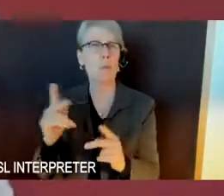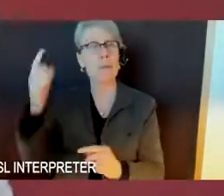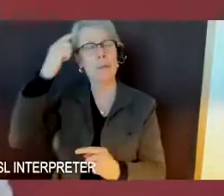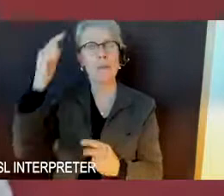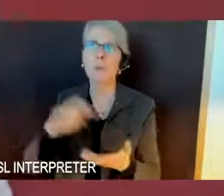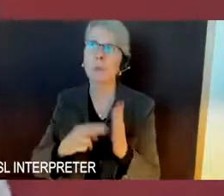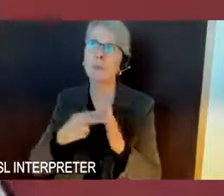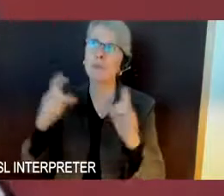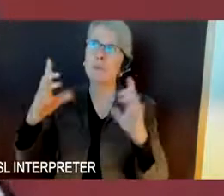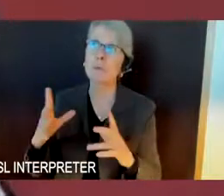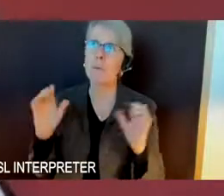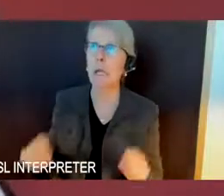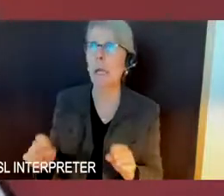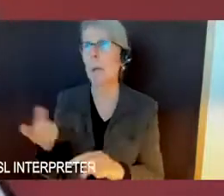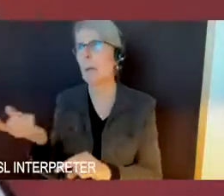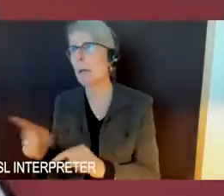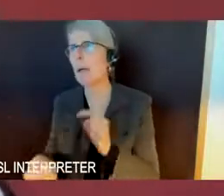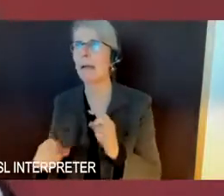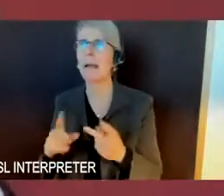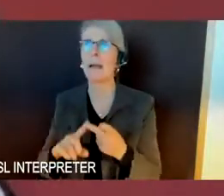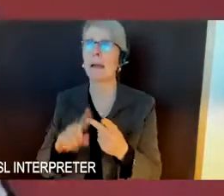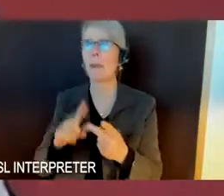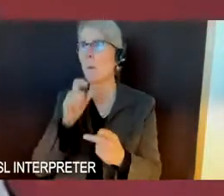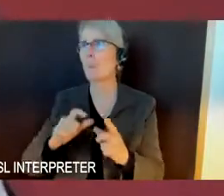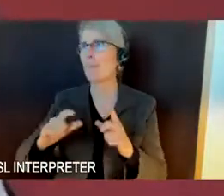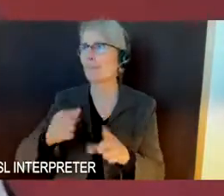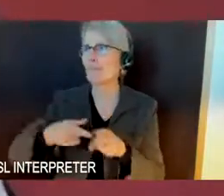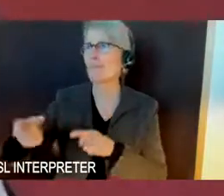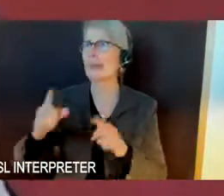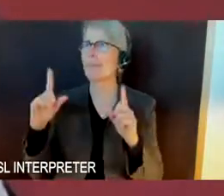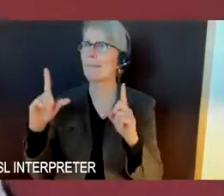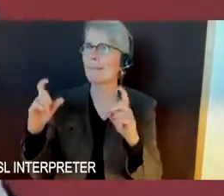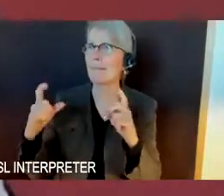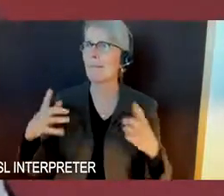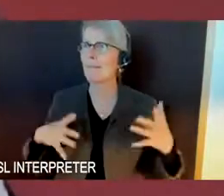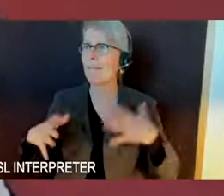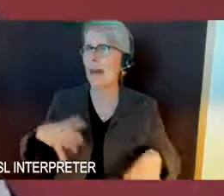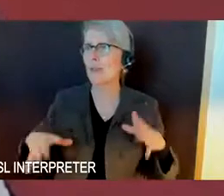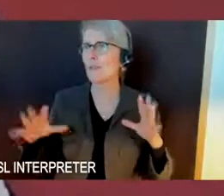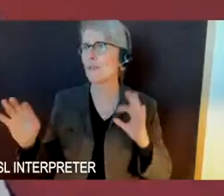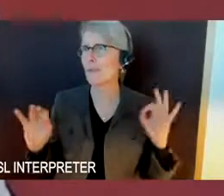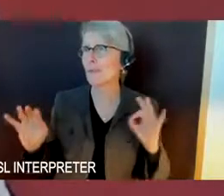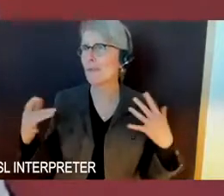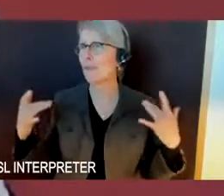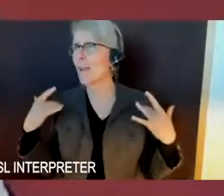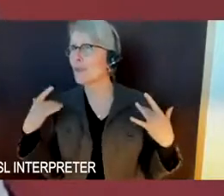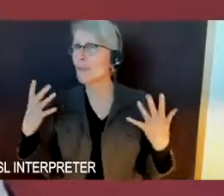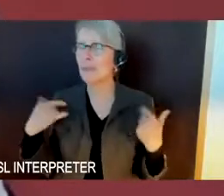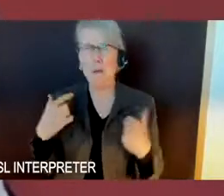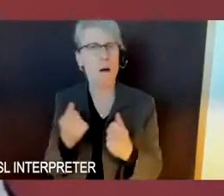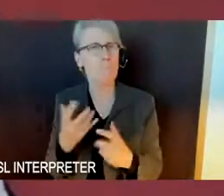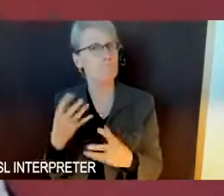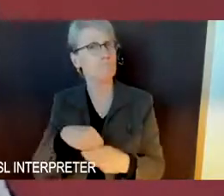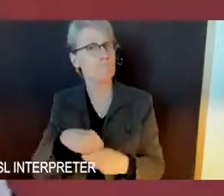people's assumptions about what it means to be a photographer, what kind of person works in the fashion industry. And I wanted